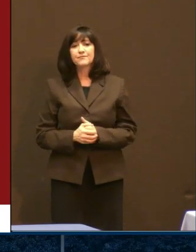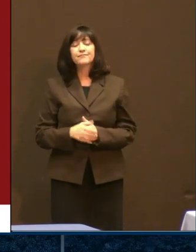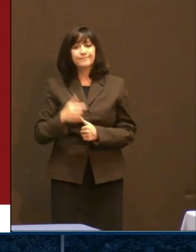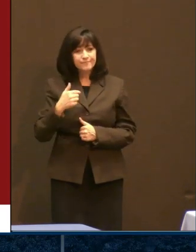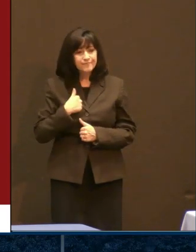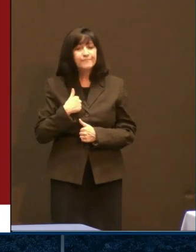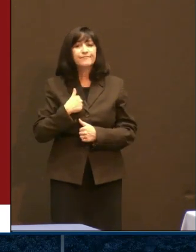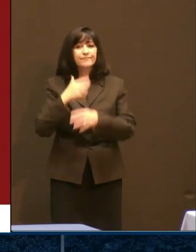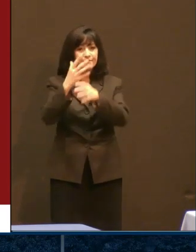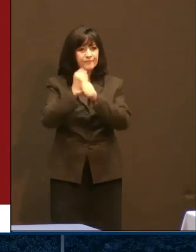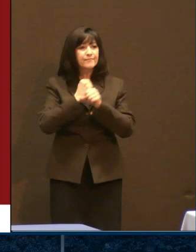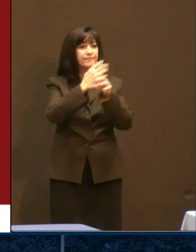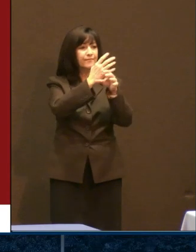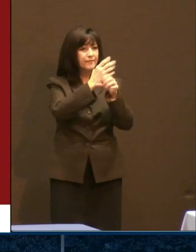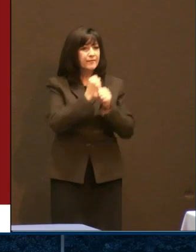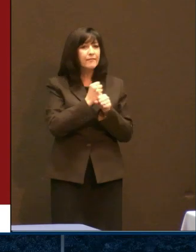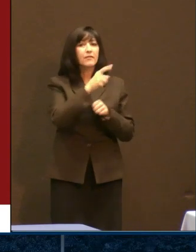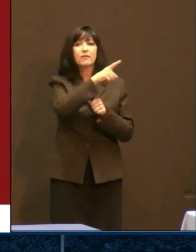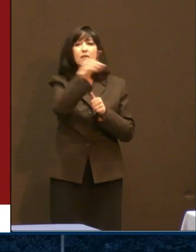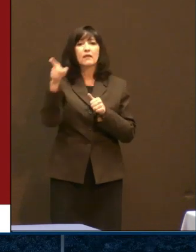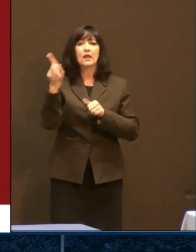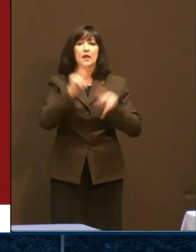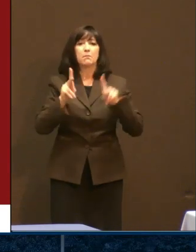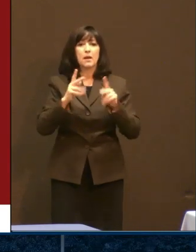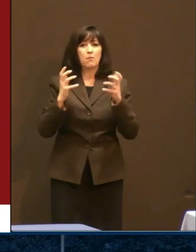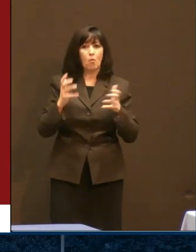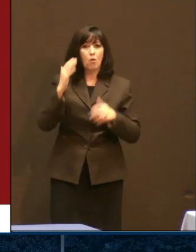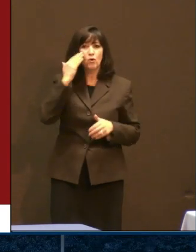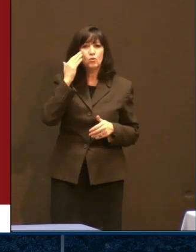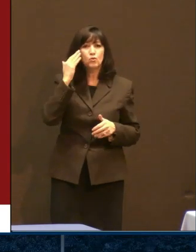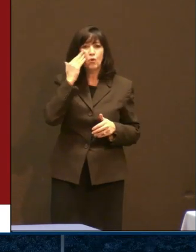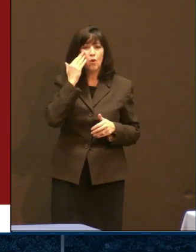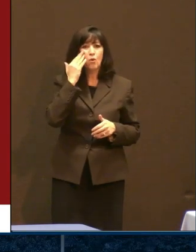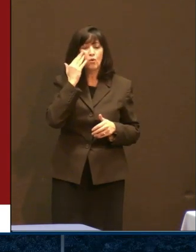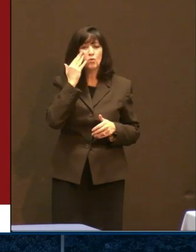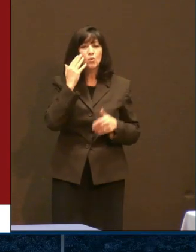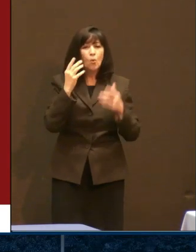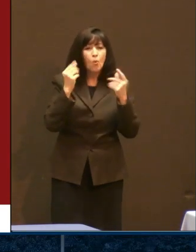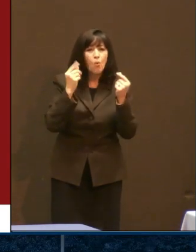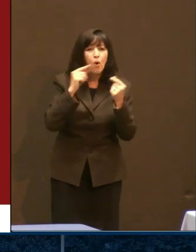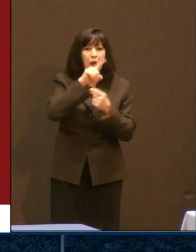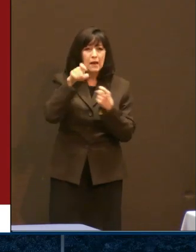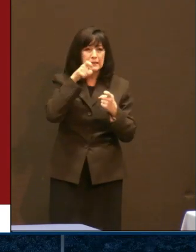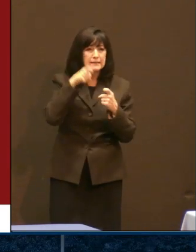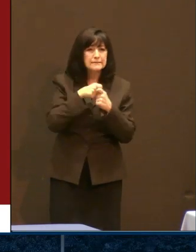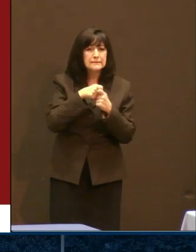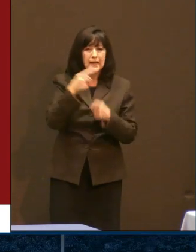about looking at that particular measure and urging us to move to opening up